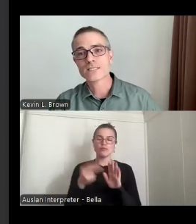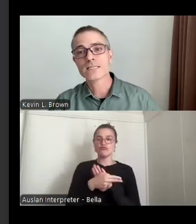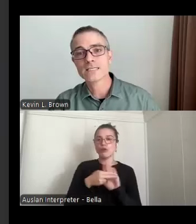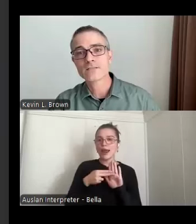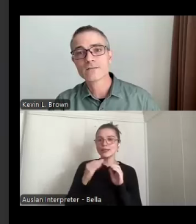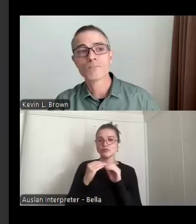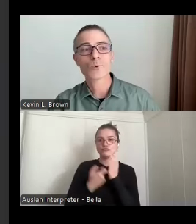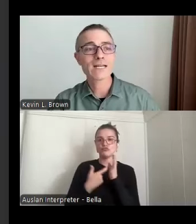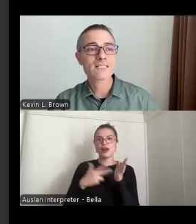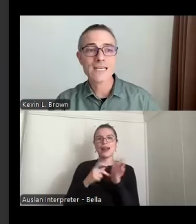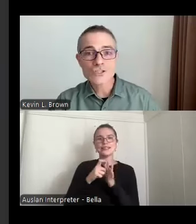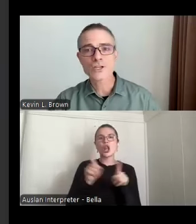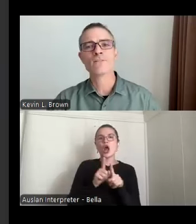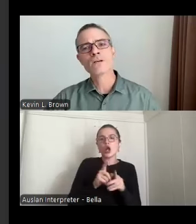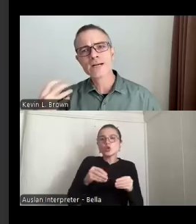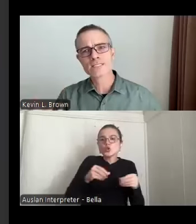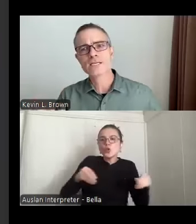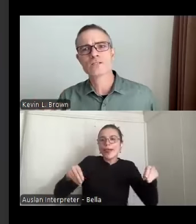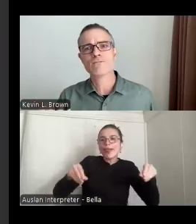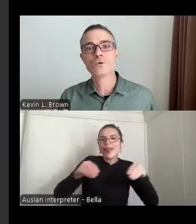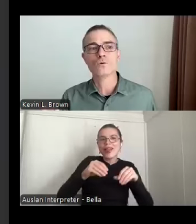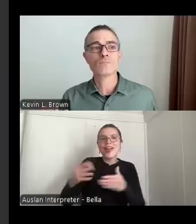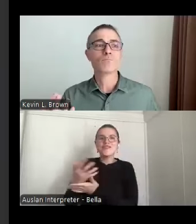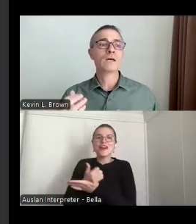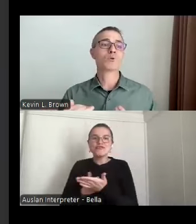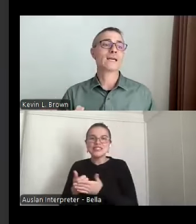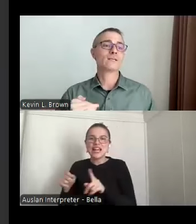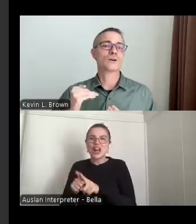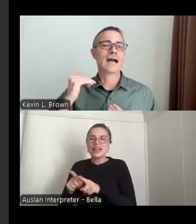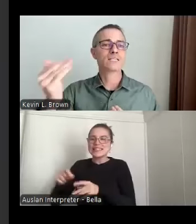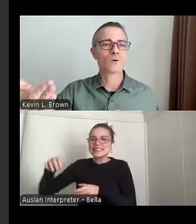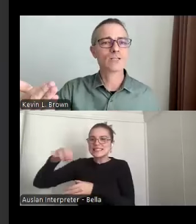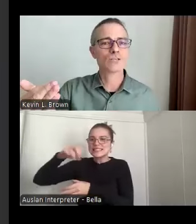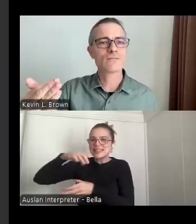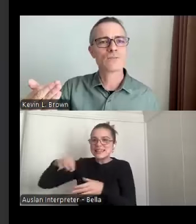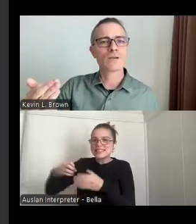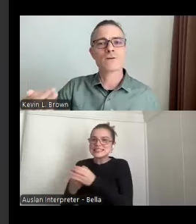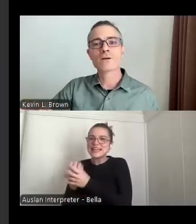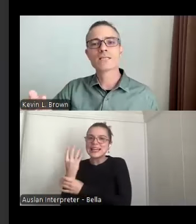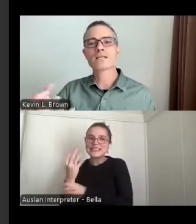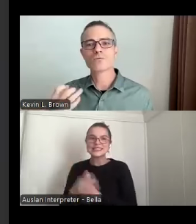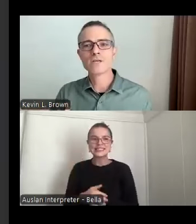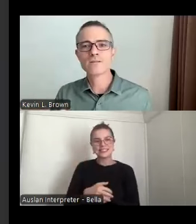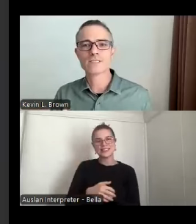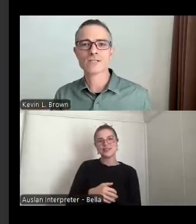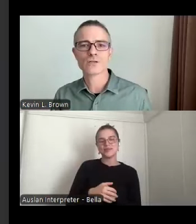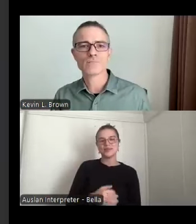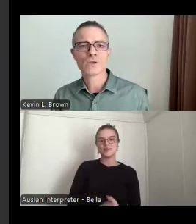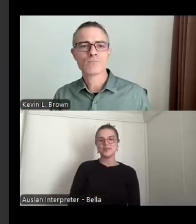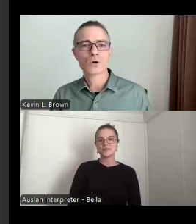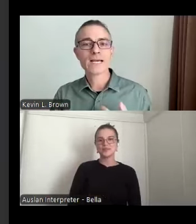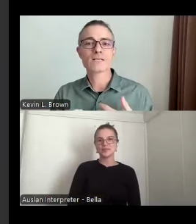is the seeds. Brand is the engine. Fundraising is the fuel. Brand is your aspiration. Fundraising is the